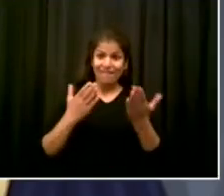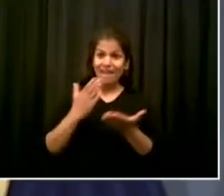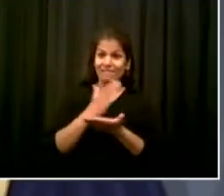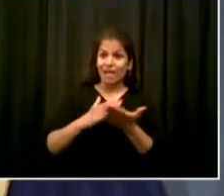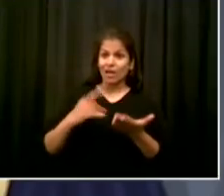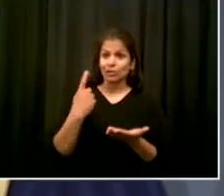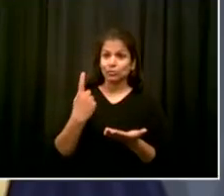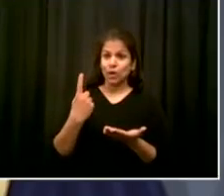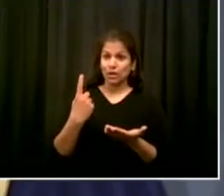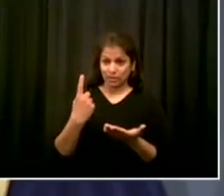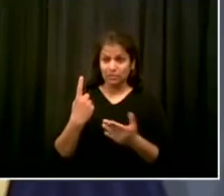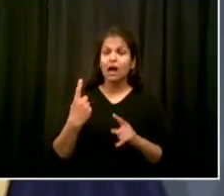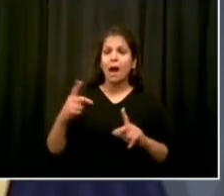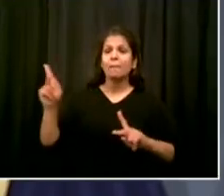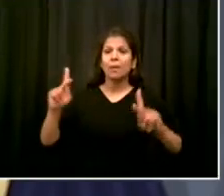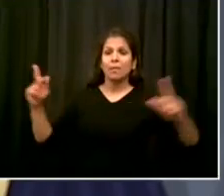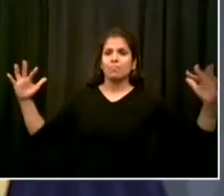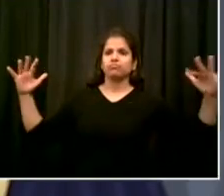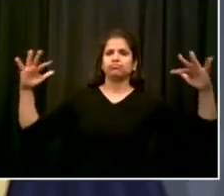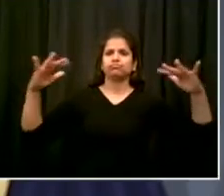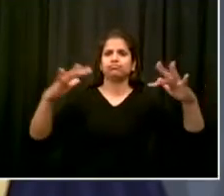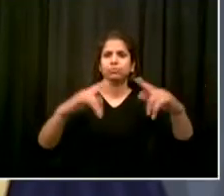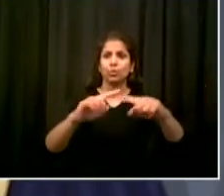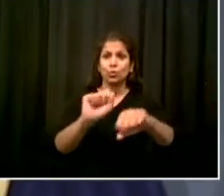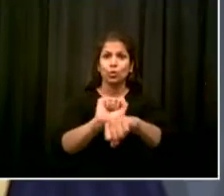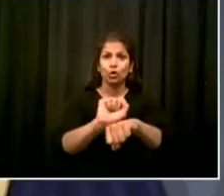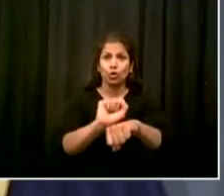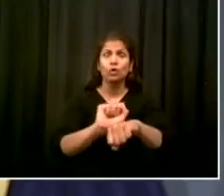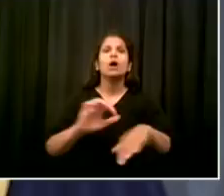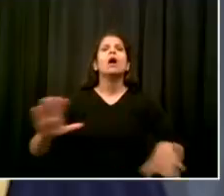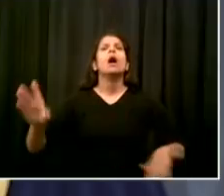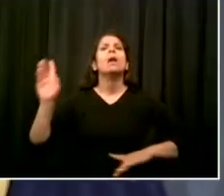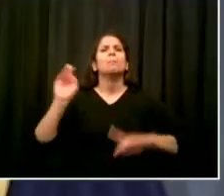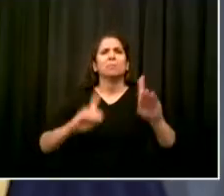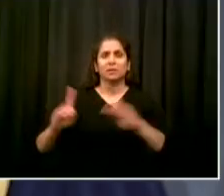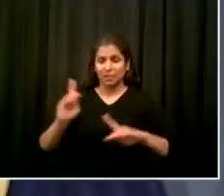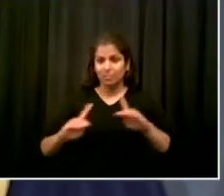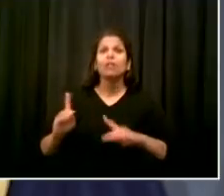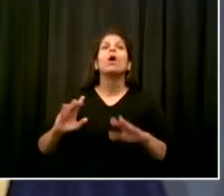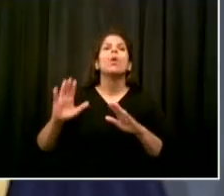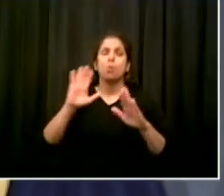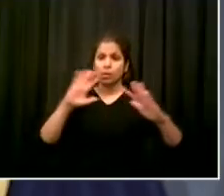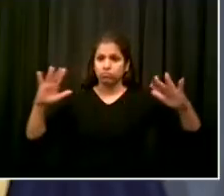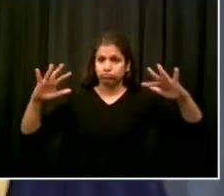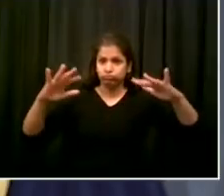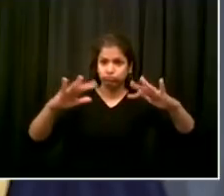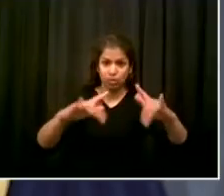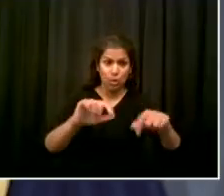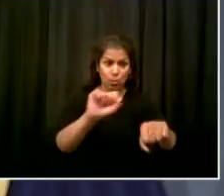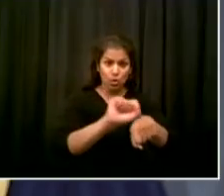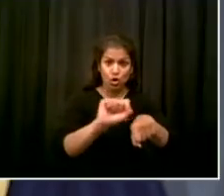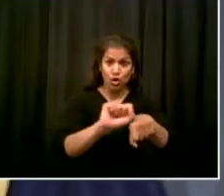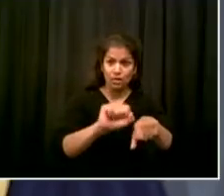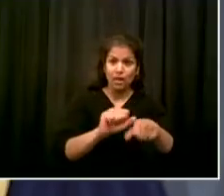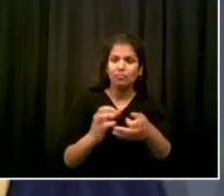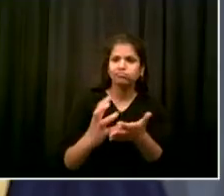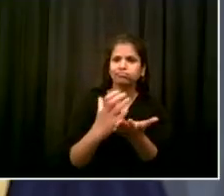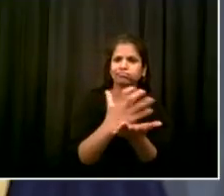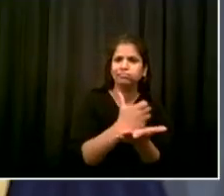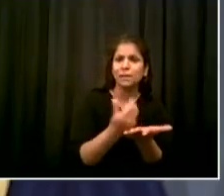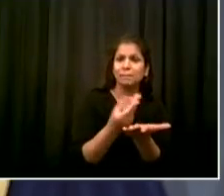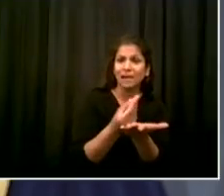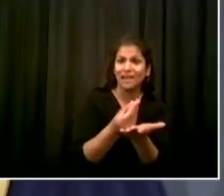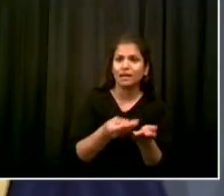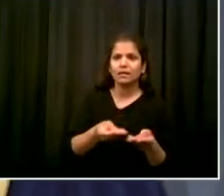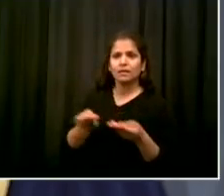keep moving, and they have expenses, et cetera. So anyone who can pay the rent should pay the rent. People can't pay the rent. We want as much